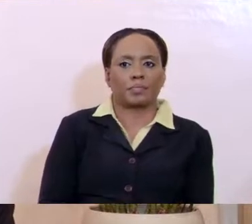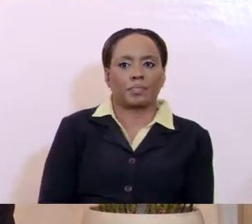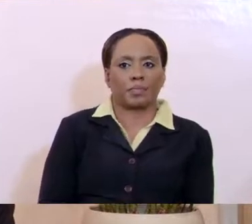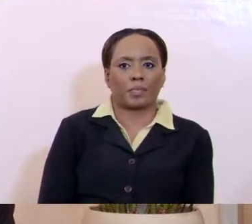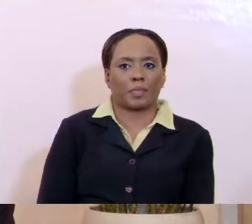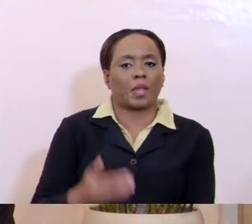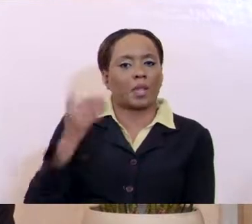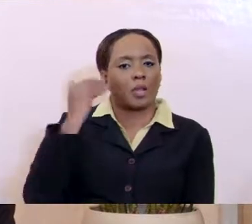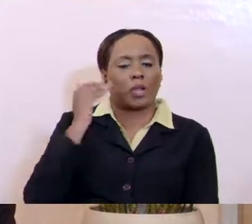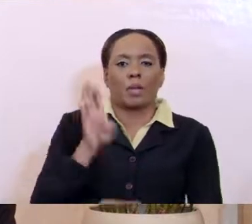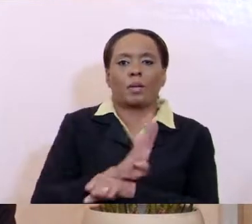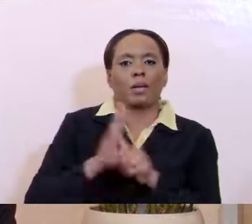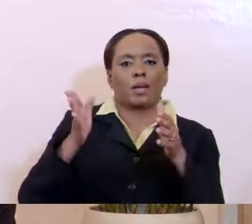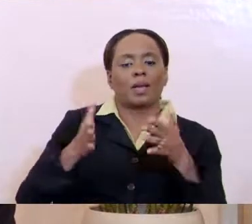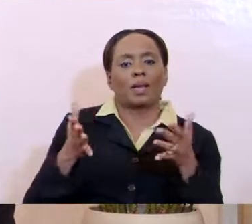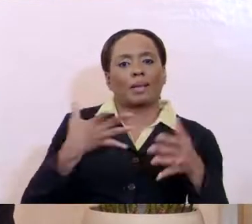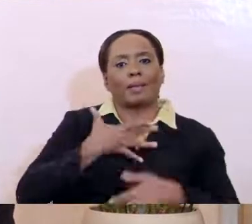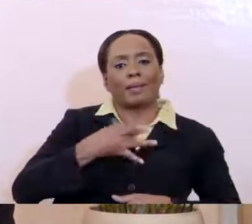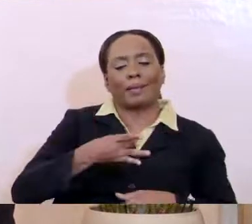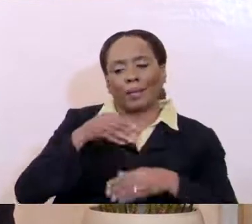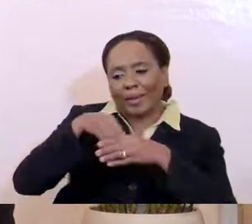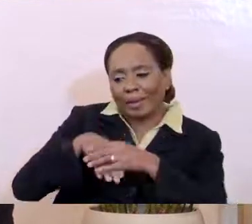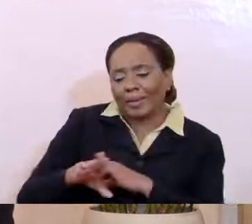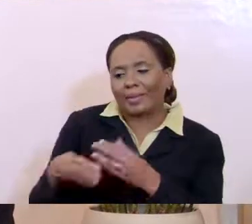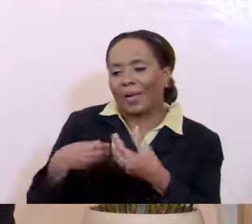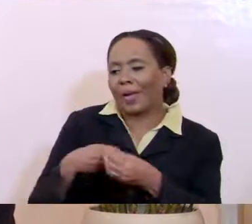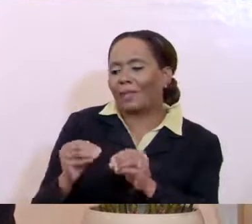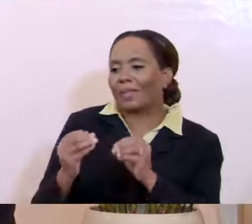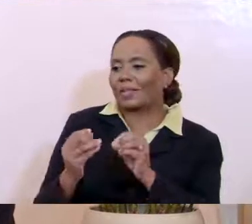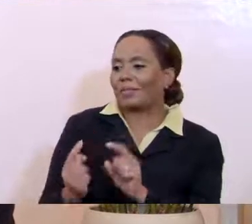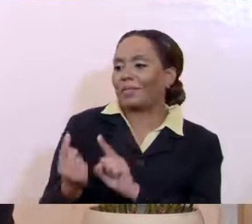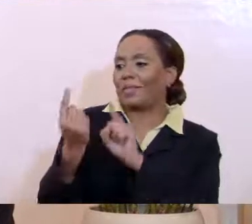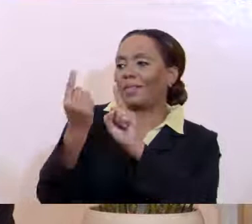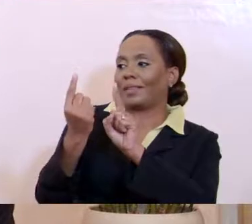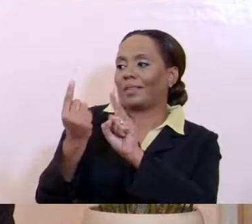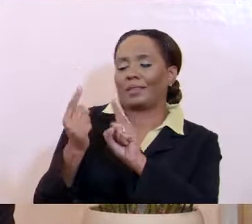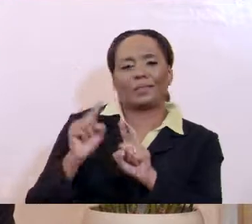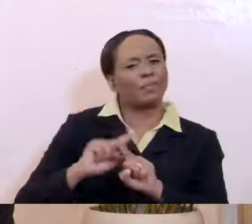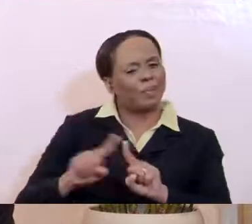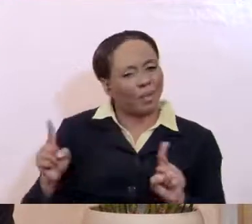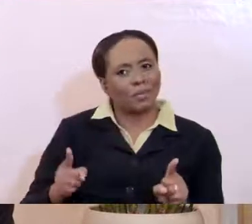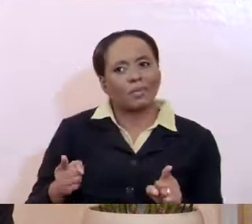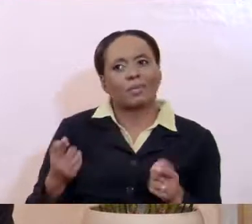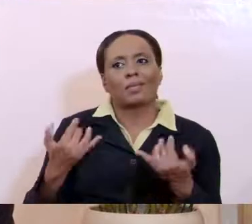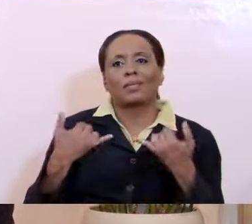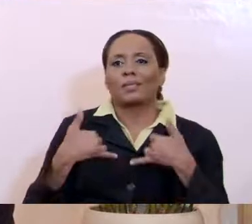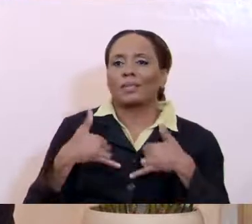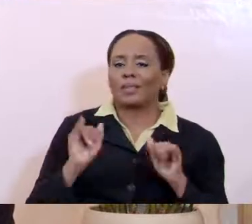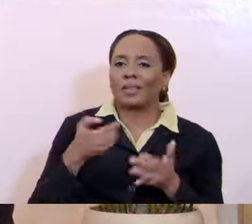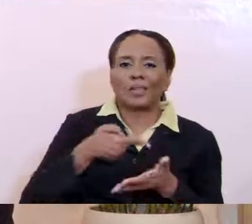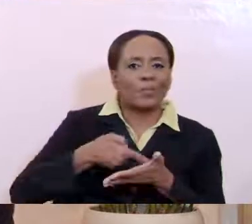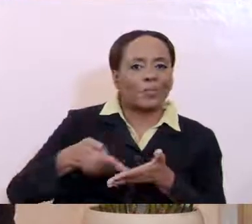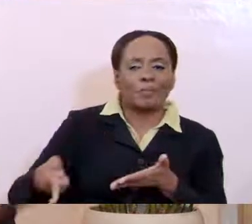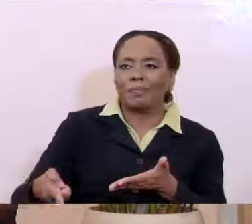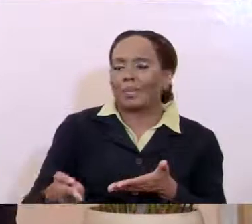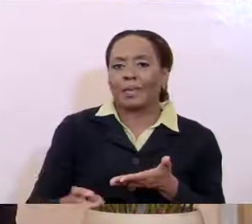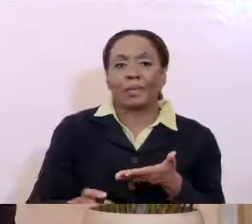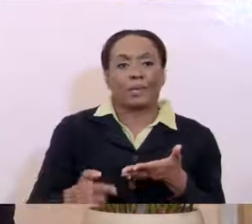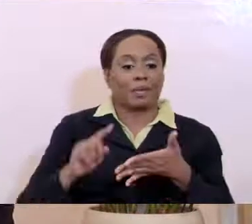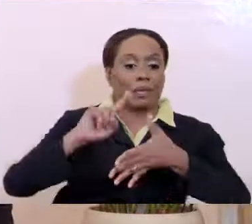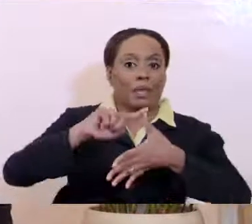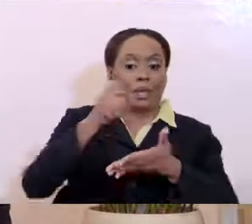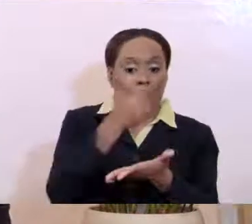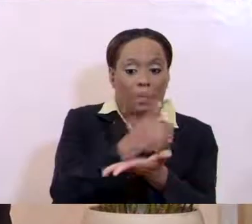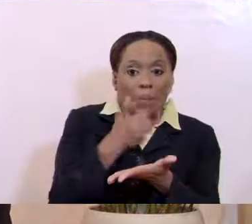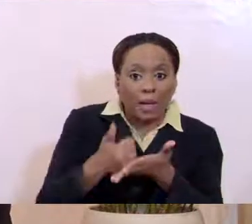payments face-to-face, but we have absolutely acceptable alternatives. We can make our payments through banks and so